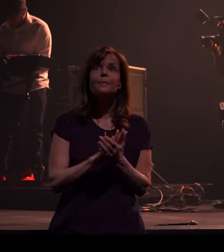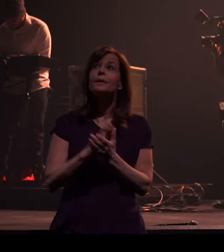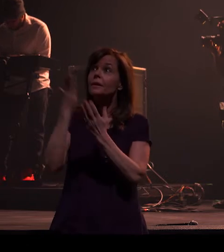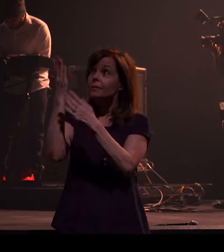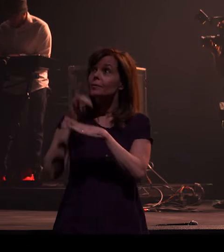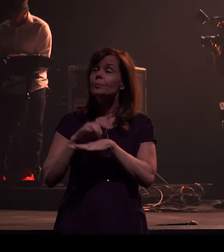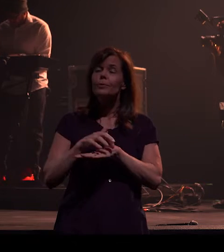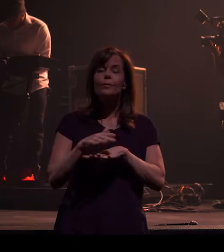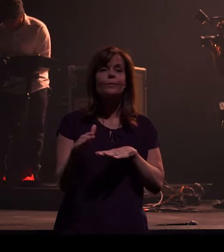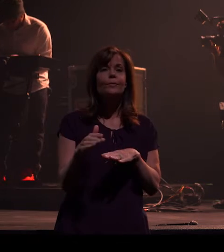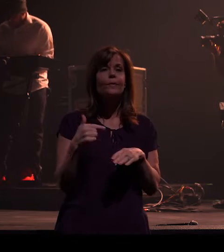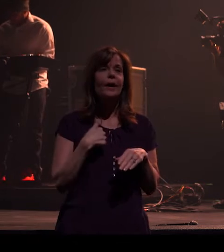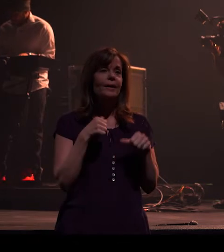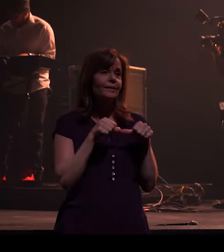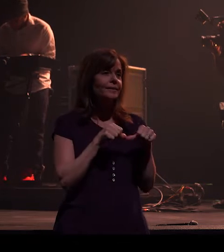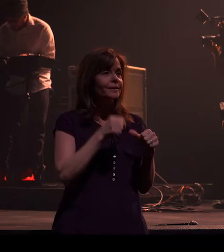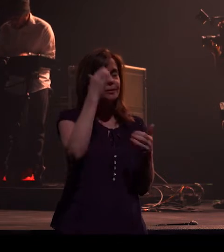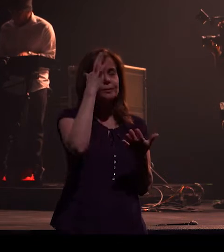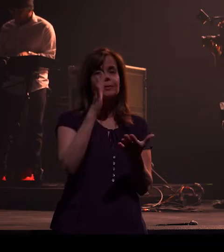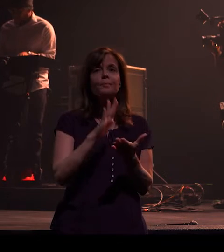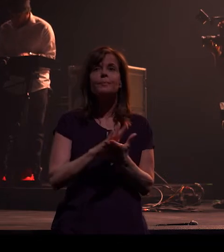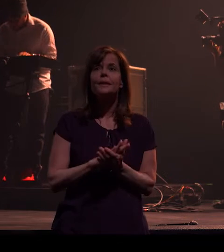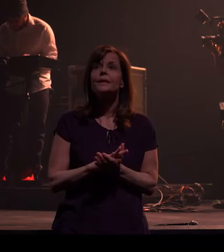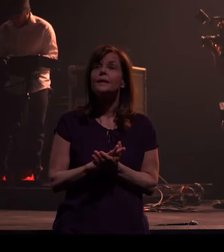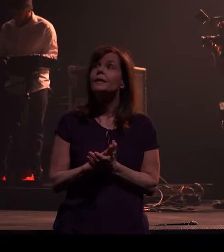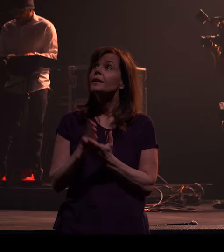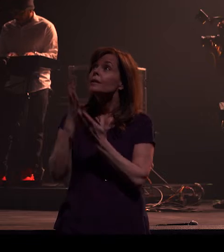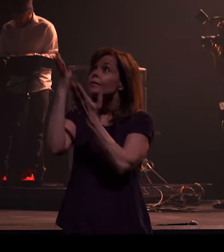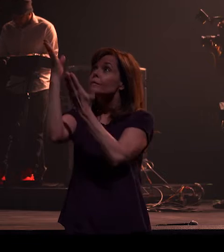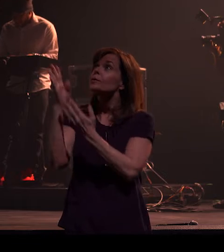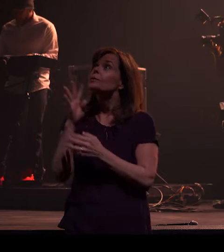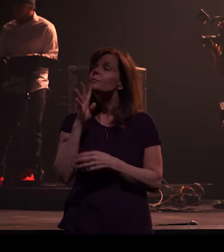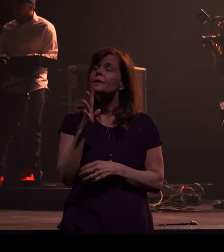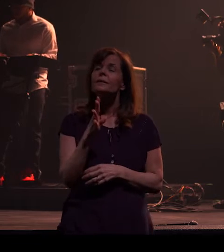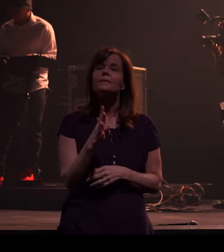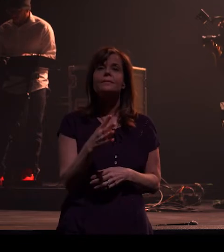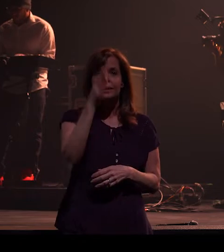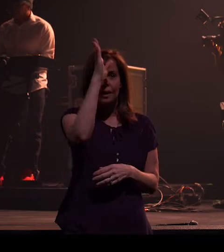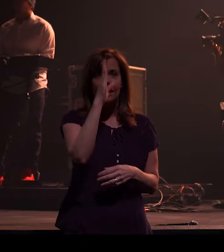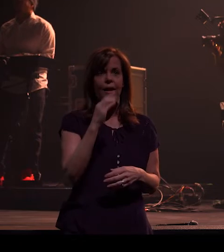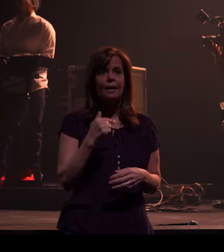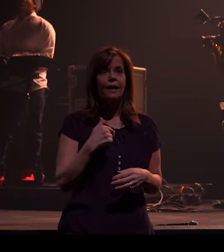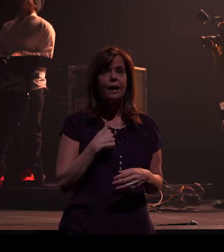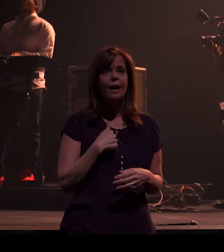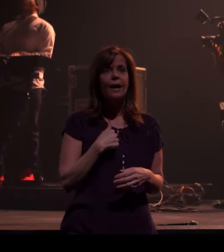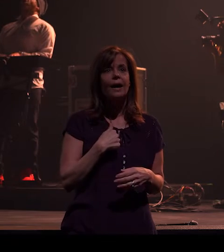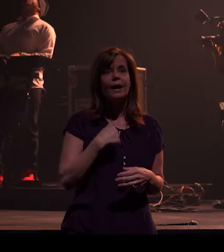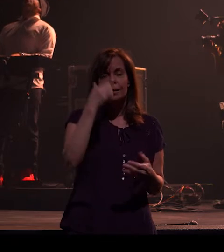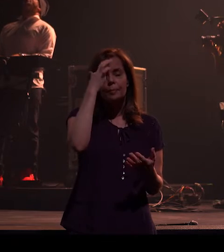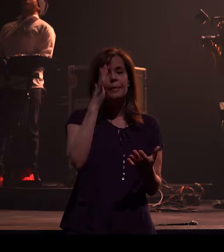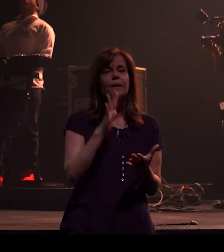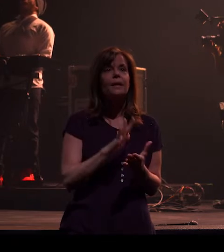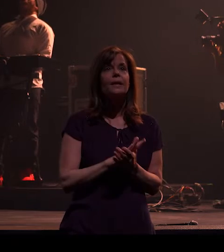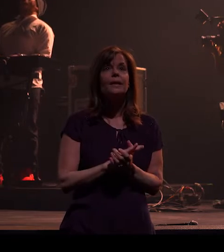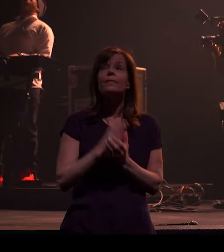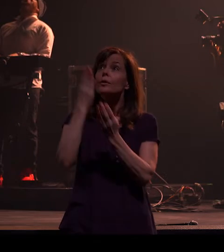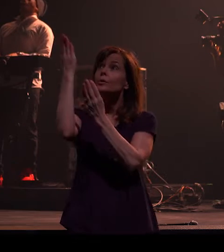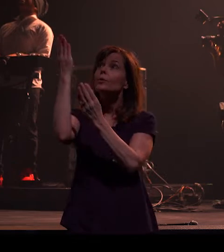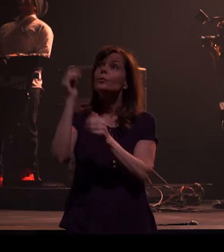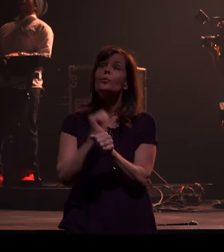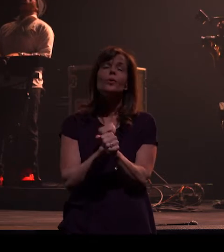moving. I still believe you're speaking. God, I believe you're